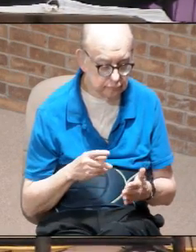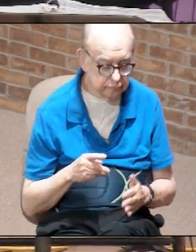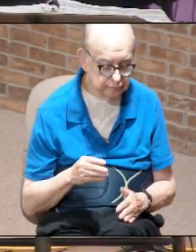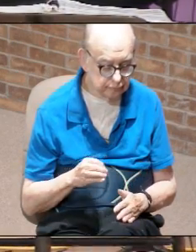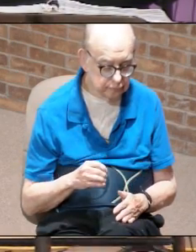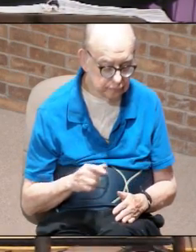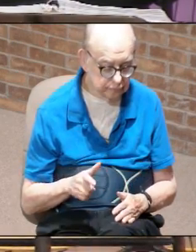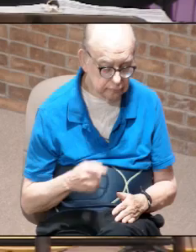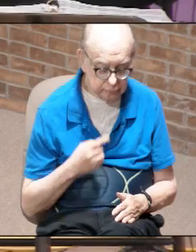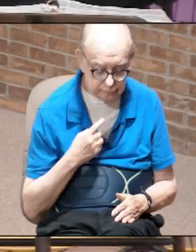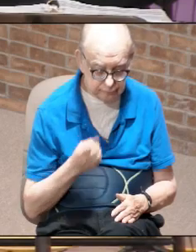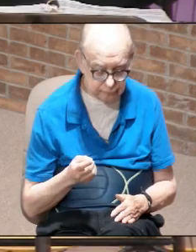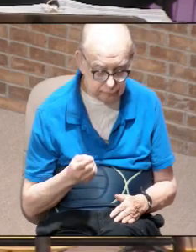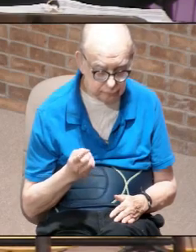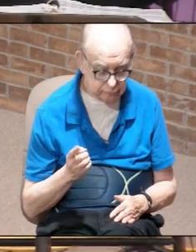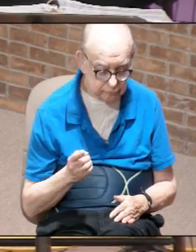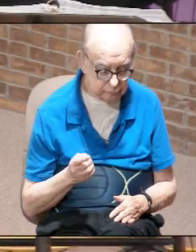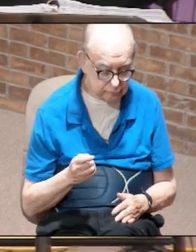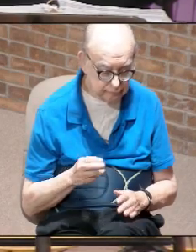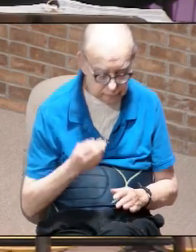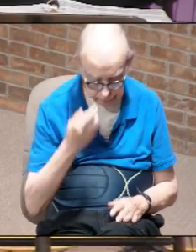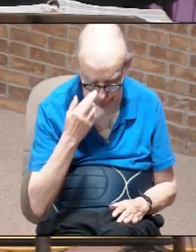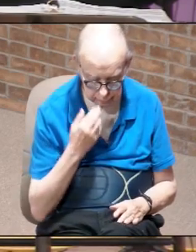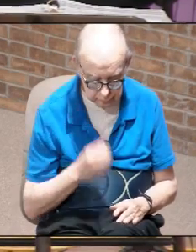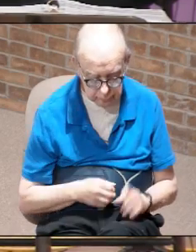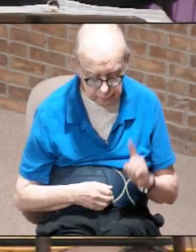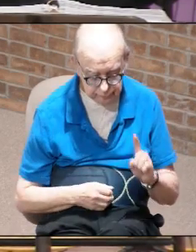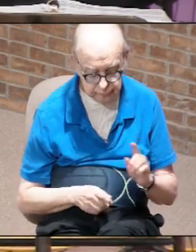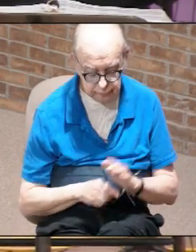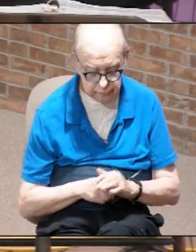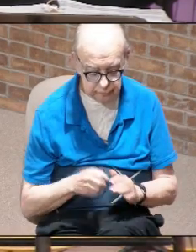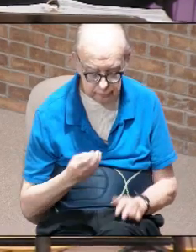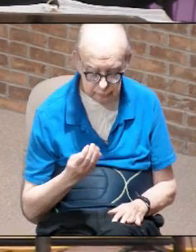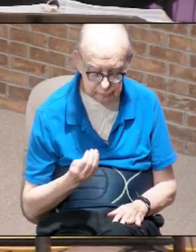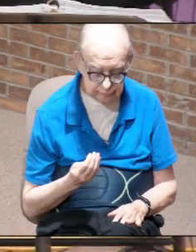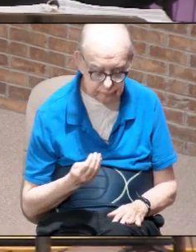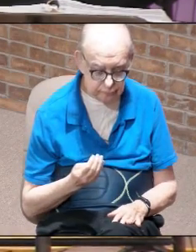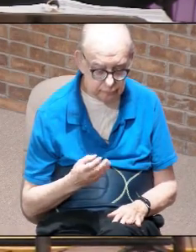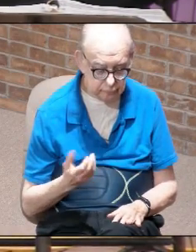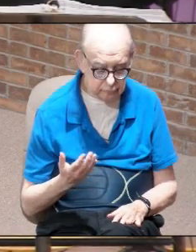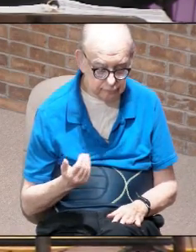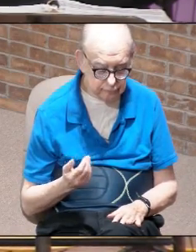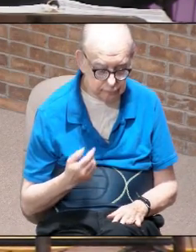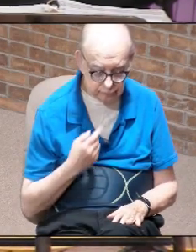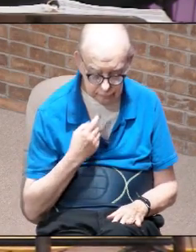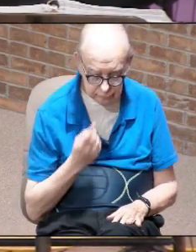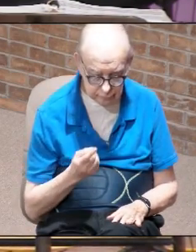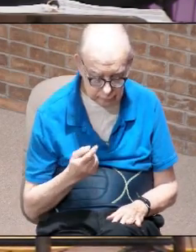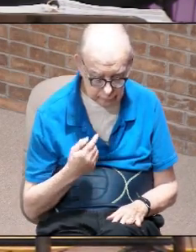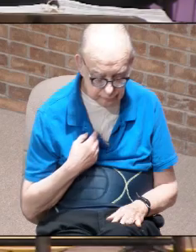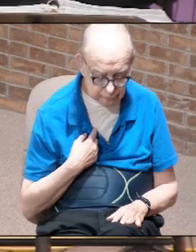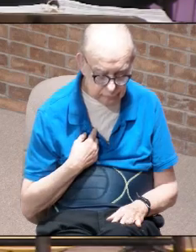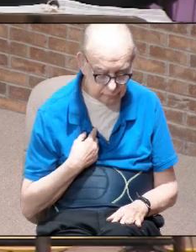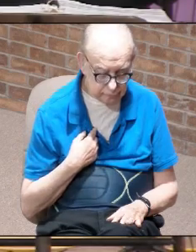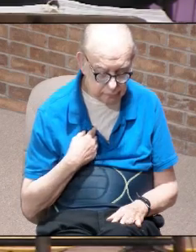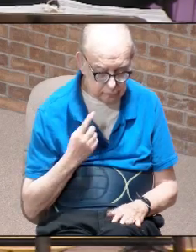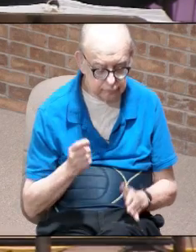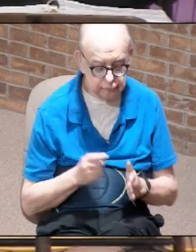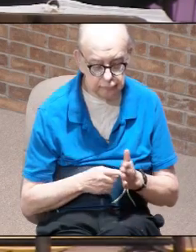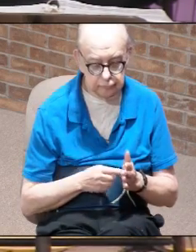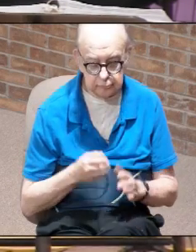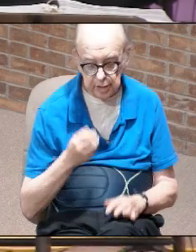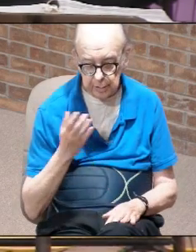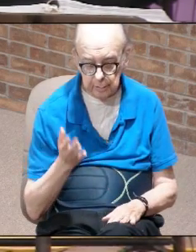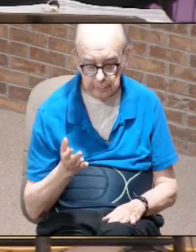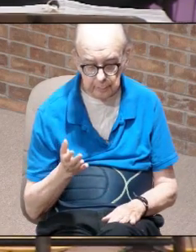says this, in Romans chapter 1, verses 14 and 15, he says, I owe a great debt to